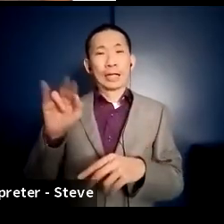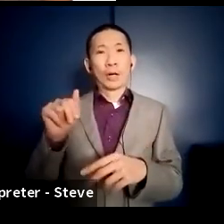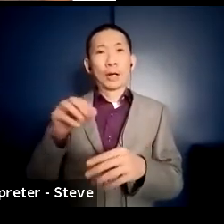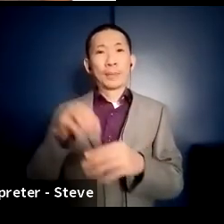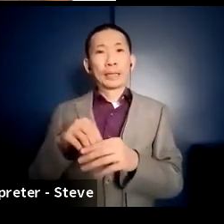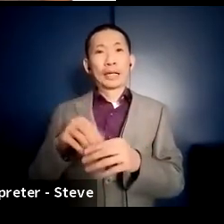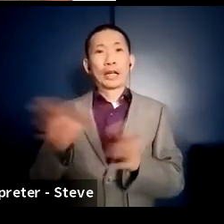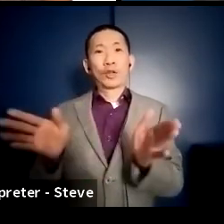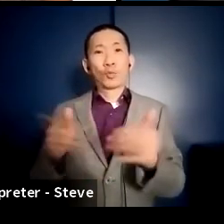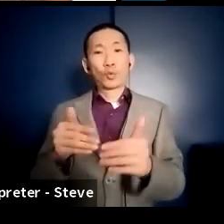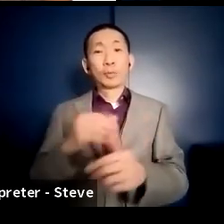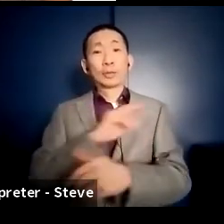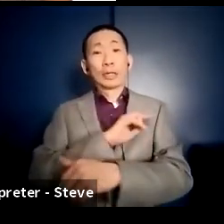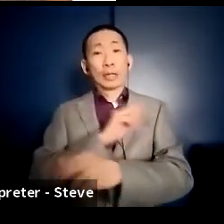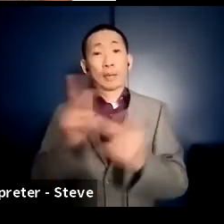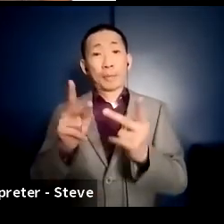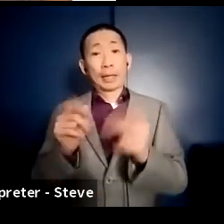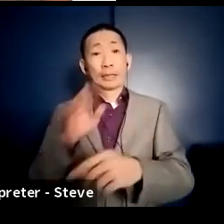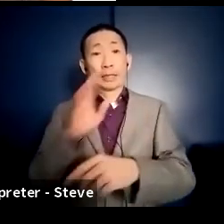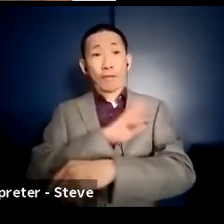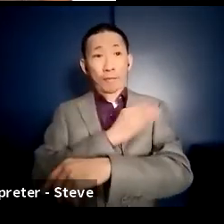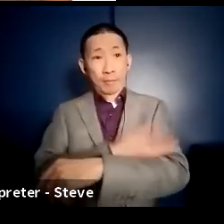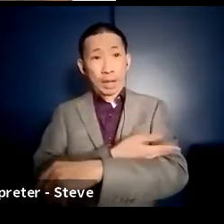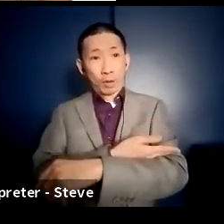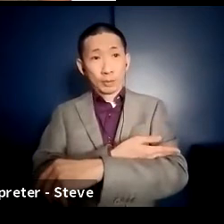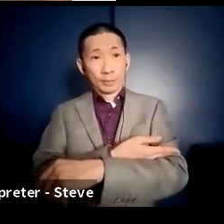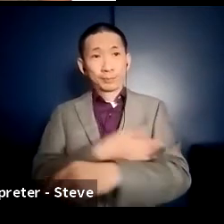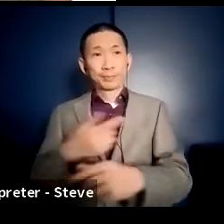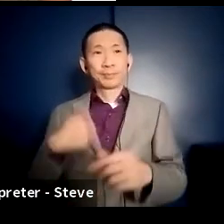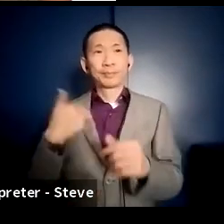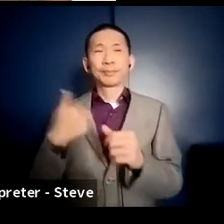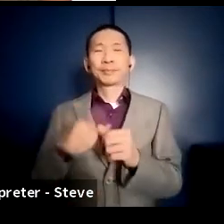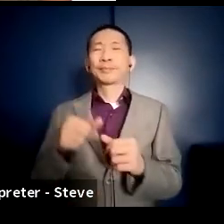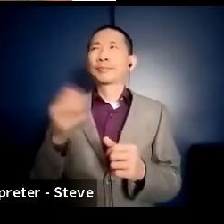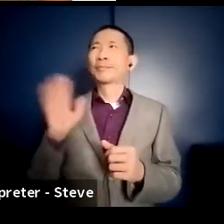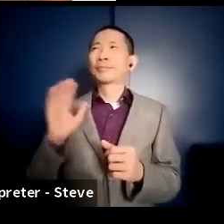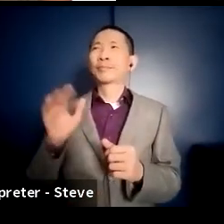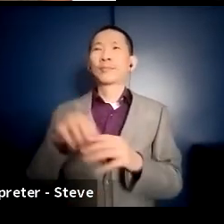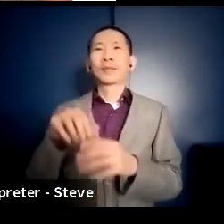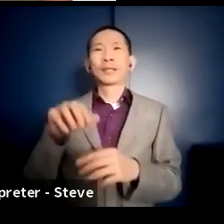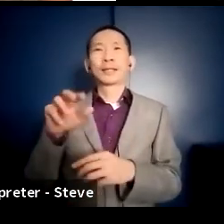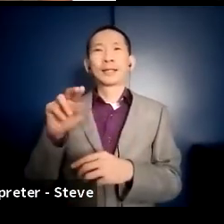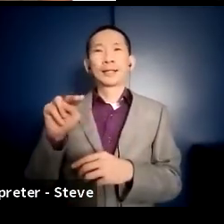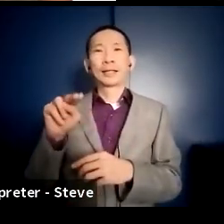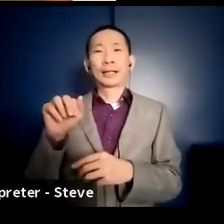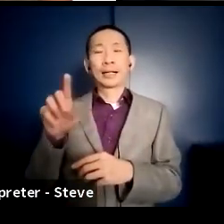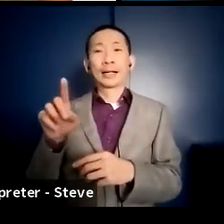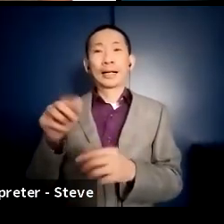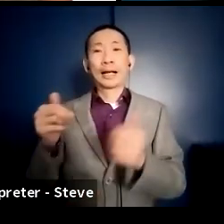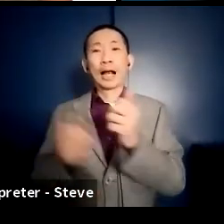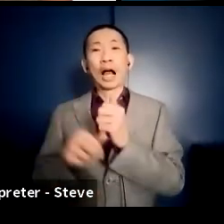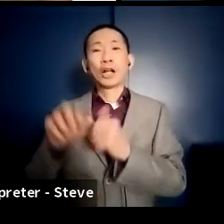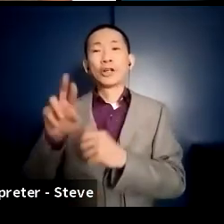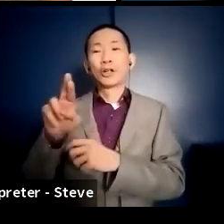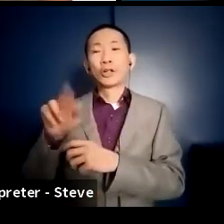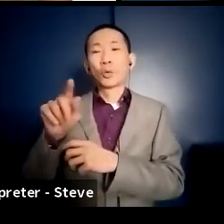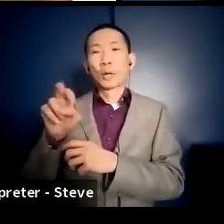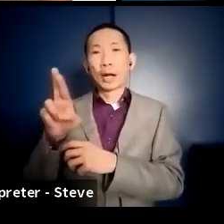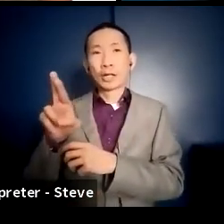of power that she's privy to. I mean, I was reminded by someone like at the Under the Radar